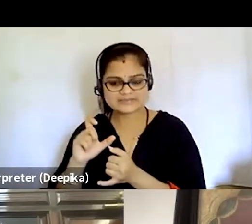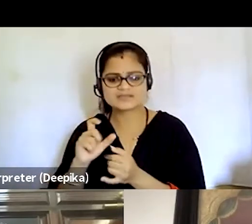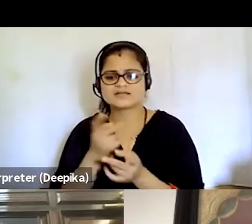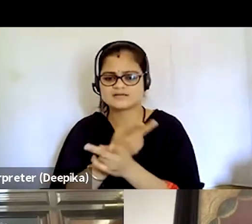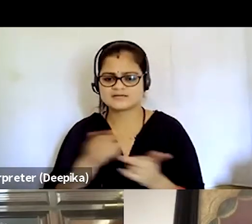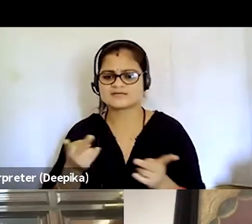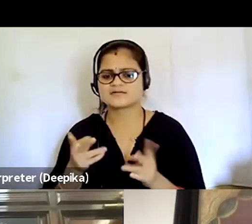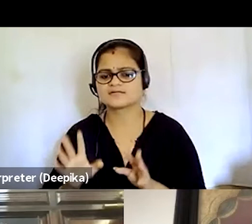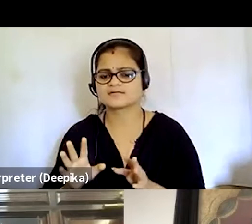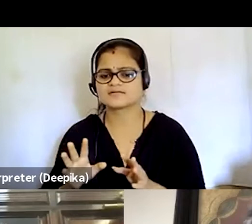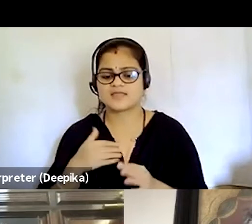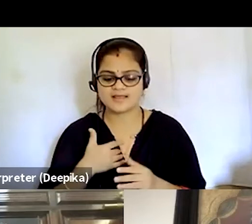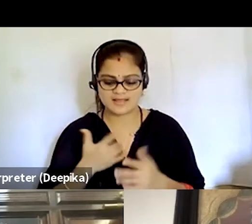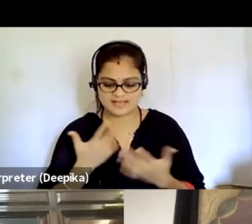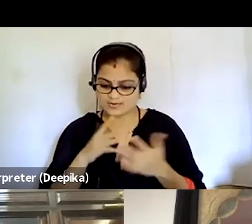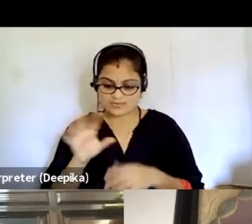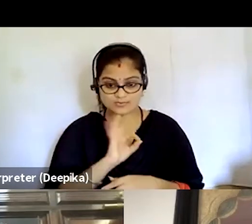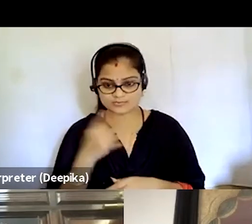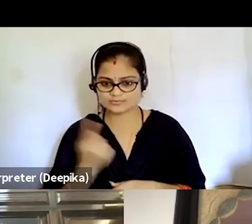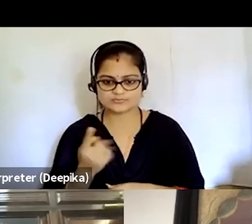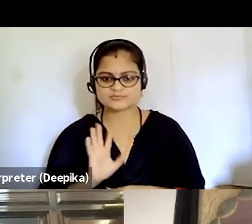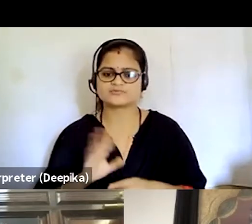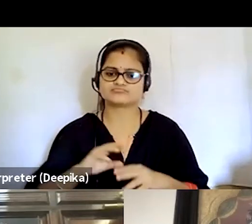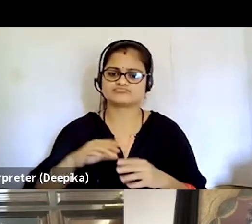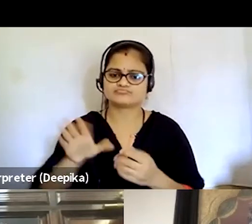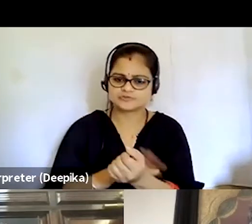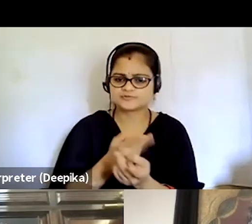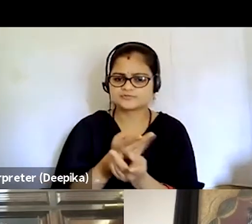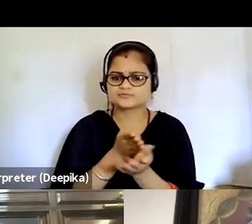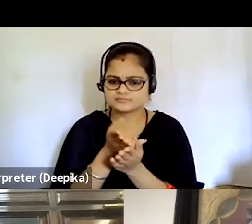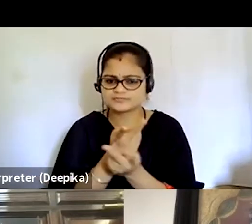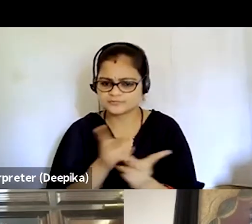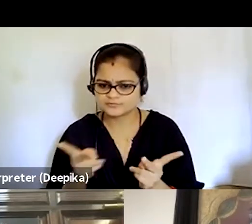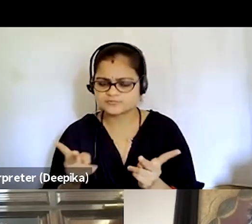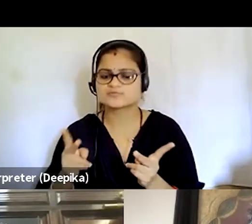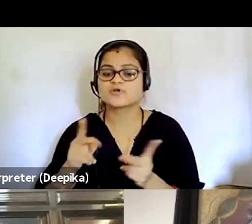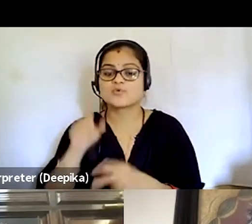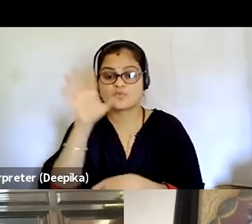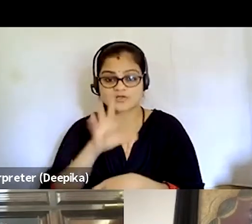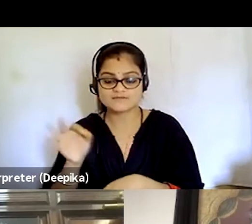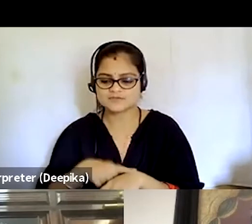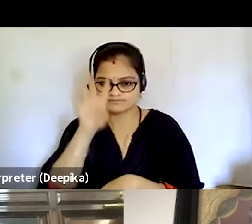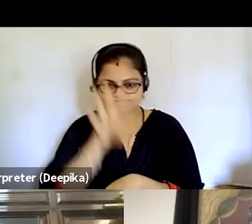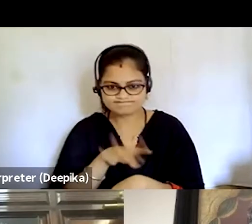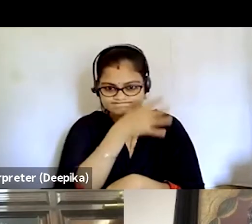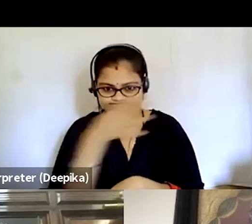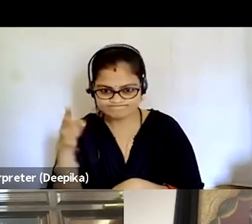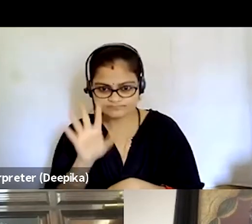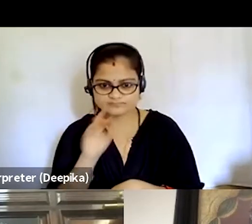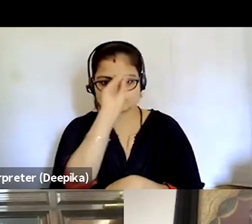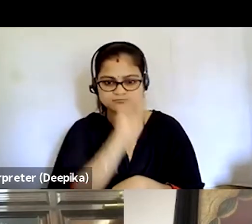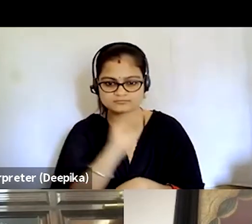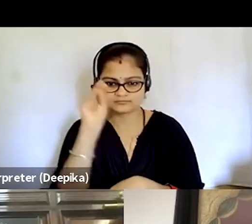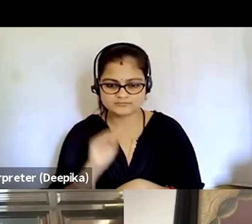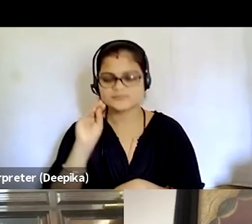a mixed bag of what you'd get. We probably put out a schedule for the week, and that was how we